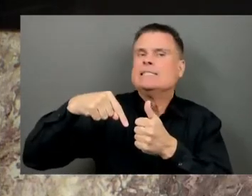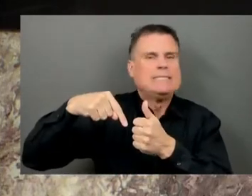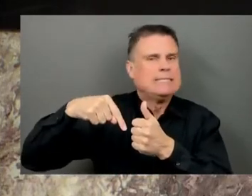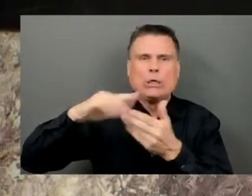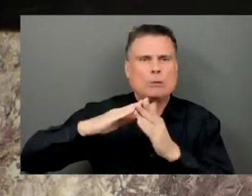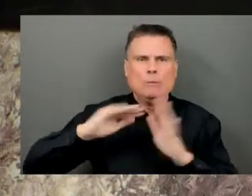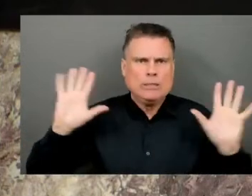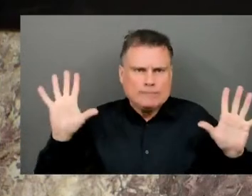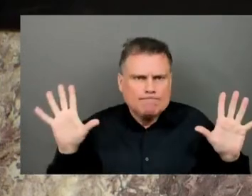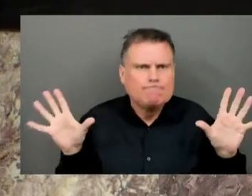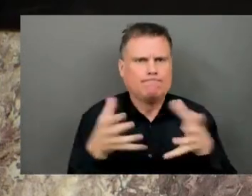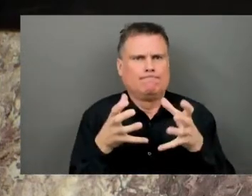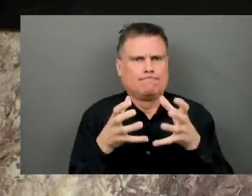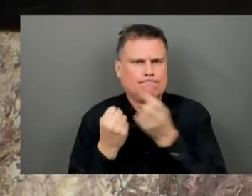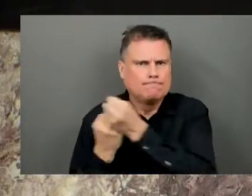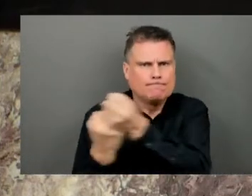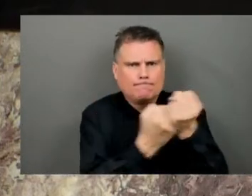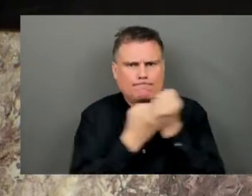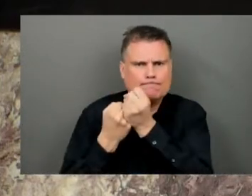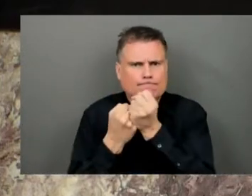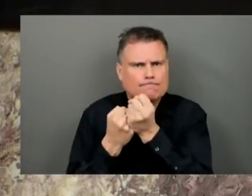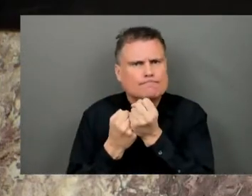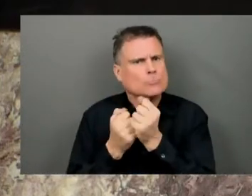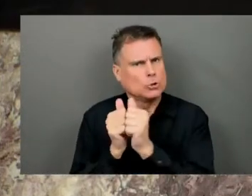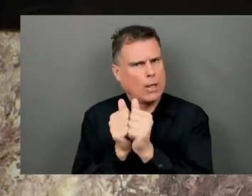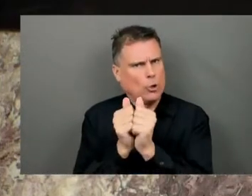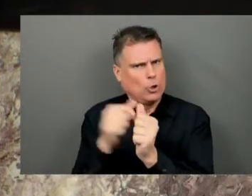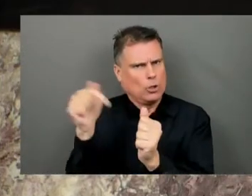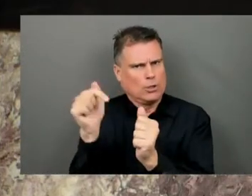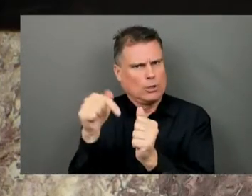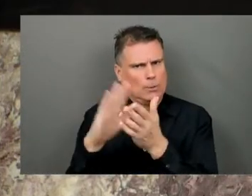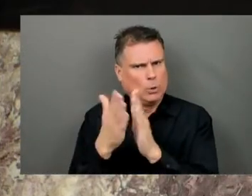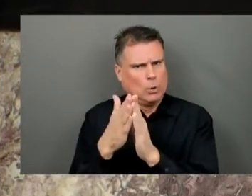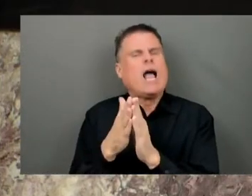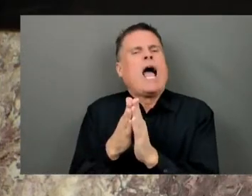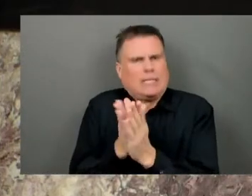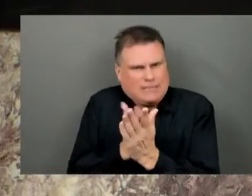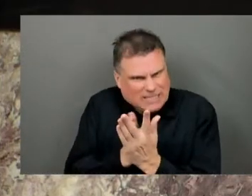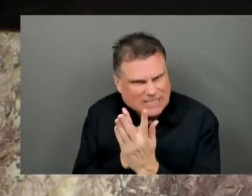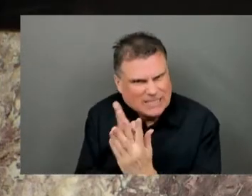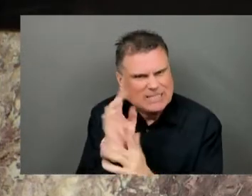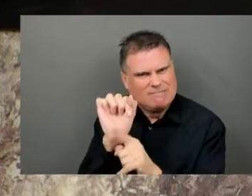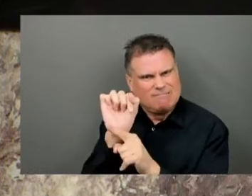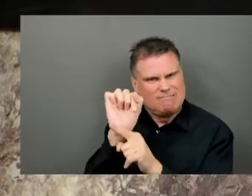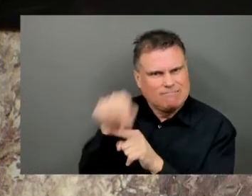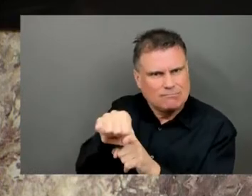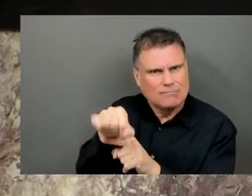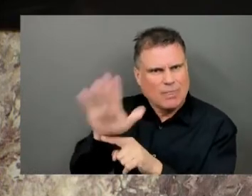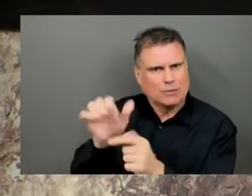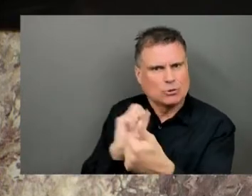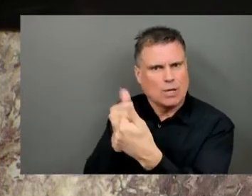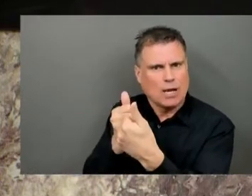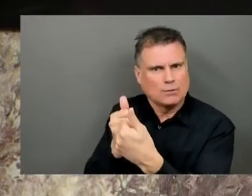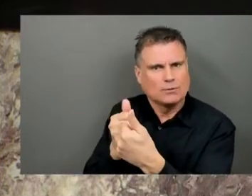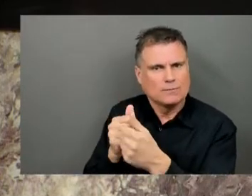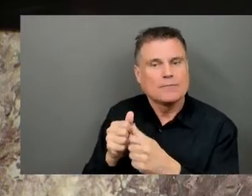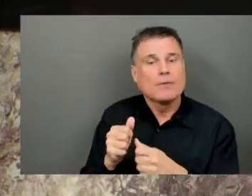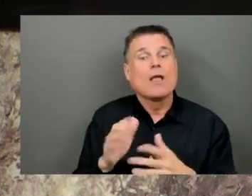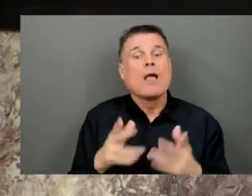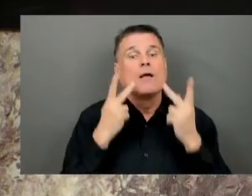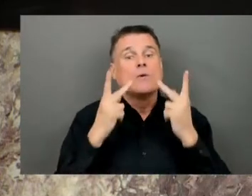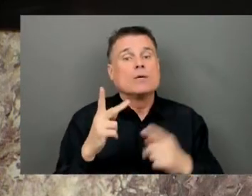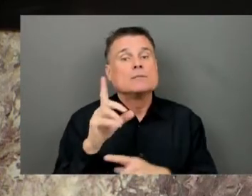like the one created by Mayo Singh in Paldi. By the way, if you're ever near Duncan, please go and visit. You'll see images of school children from all over the